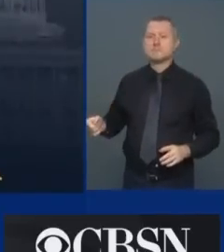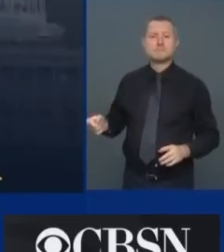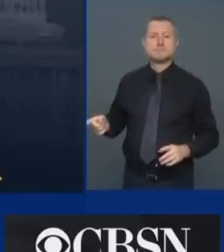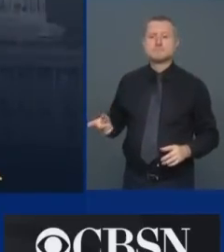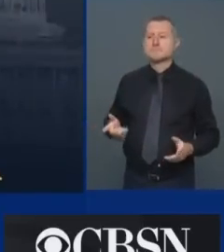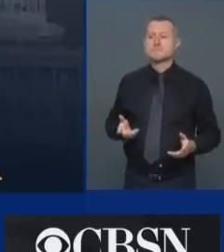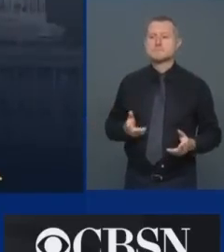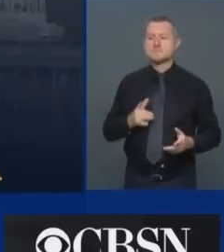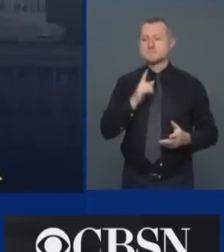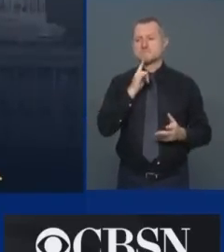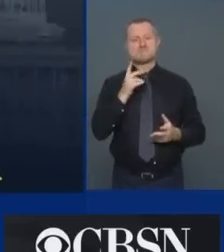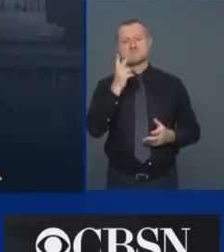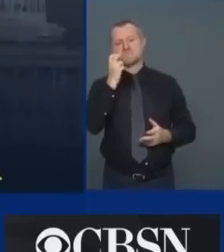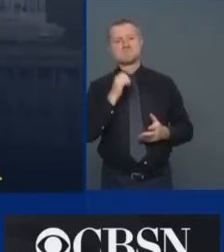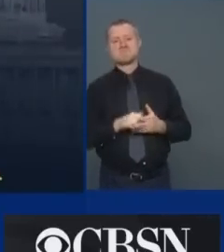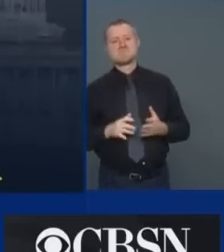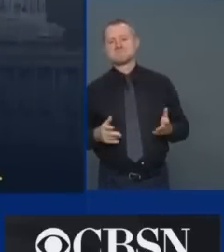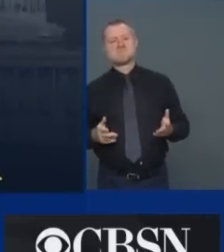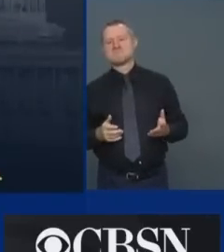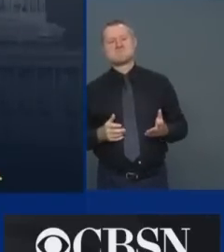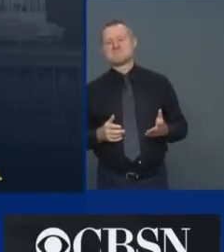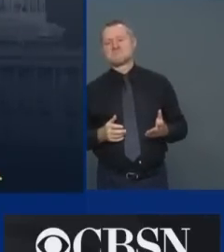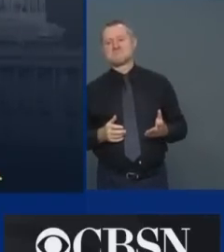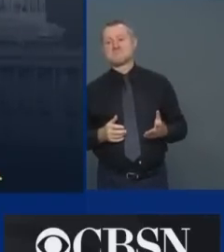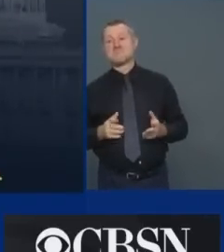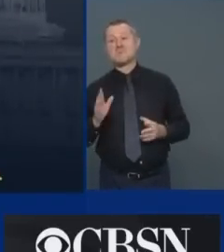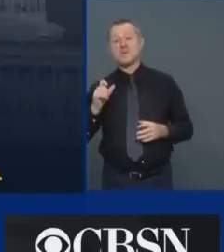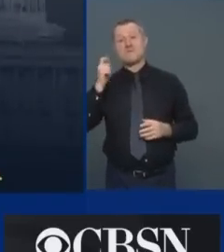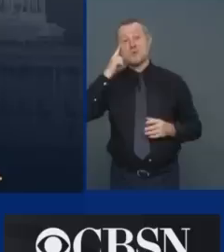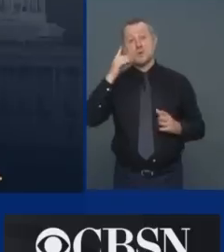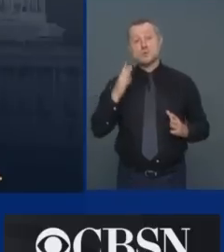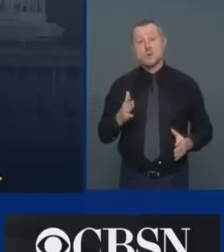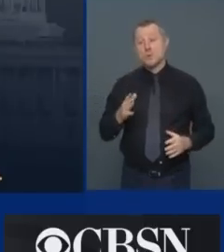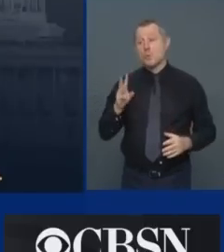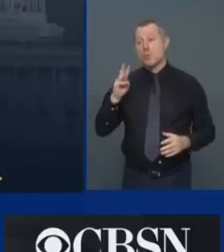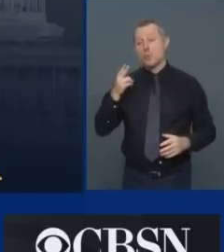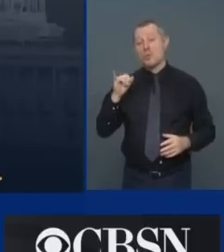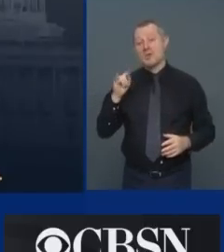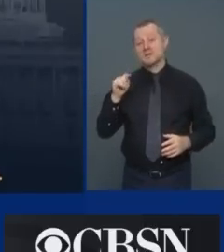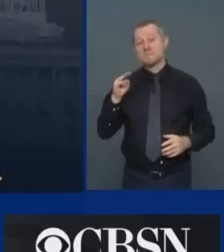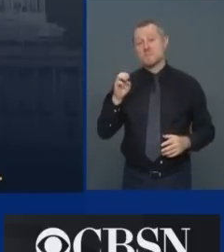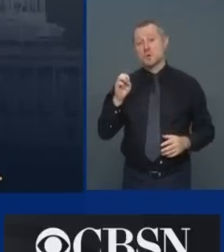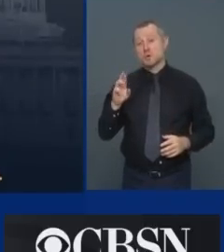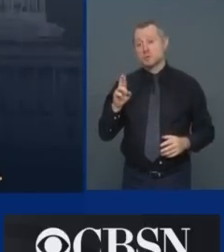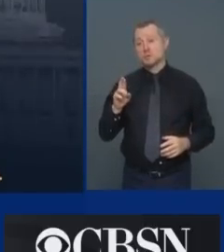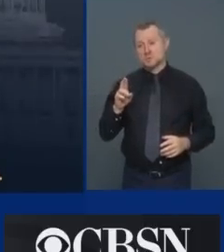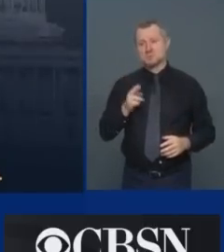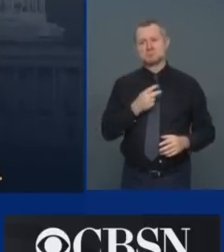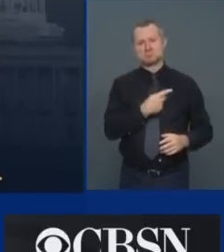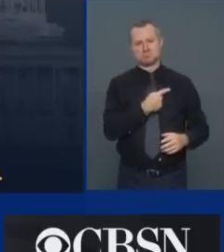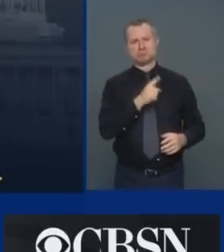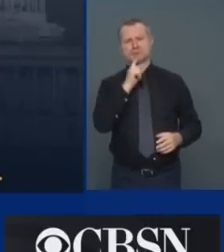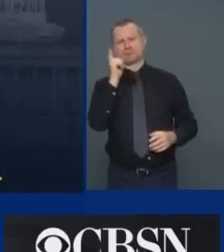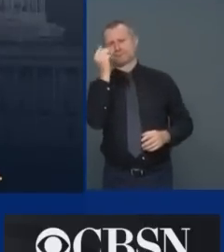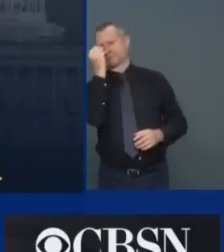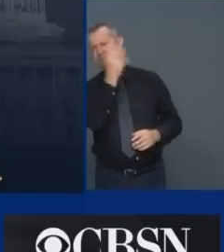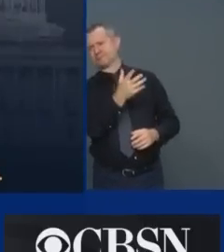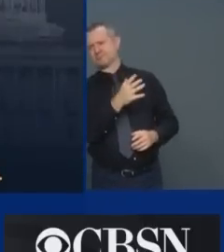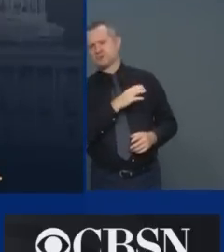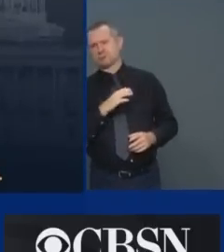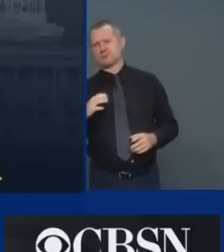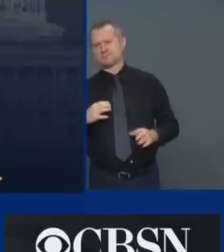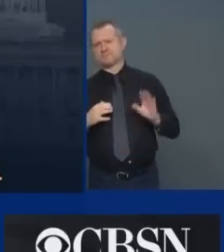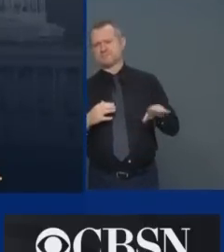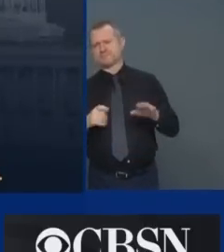implausible. Governor Whitmer and I today called on Congress to immediately conduct an oversight investigation into the Trump